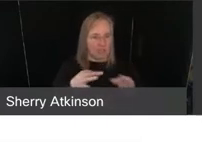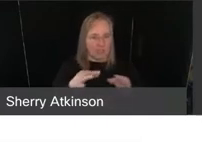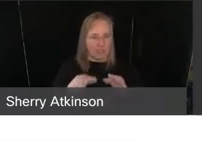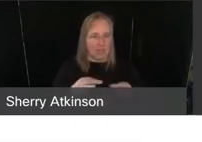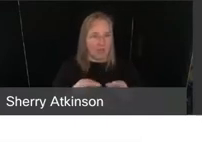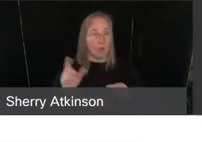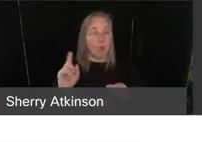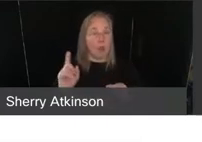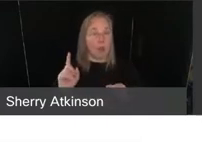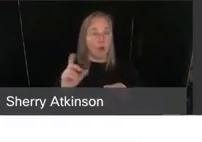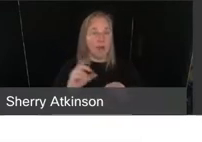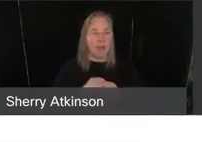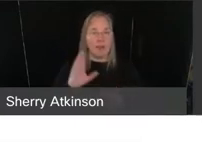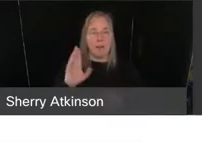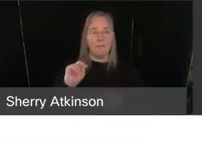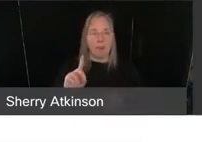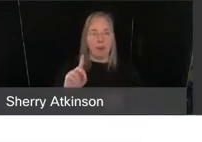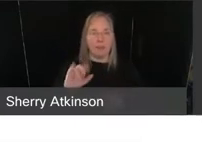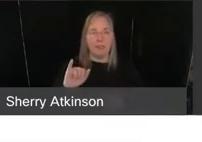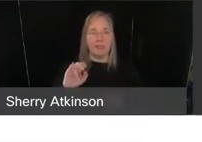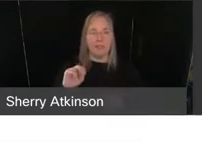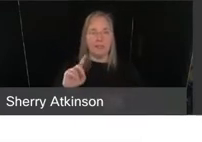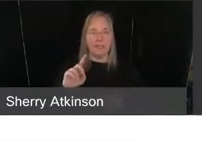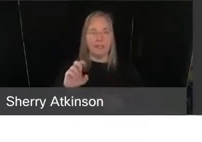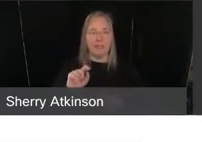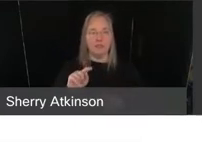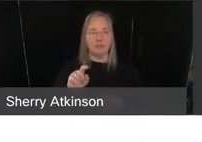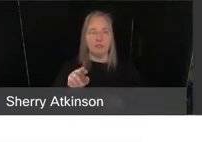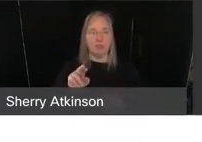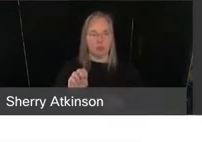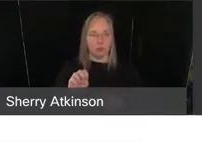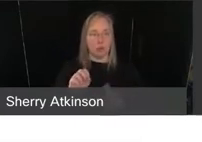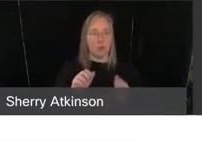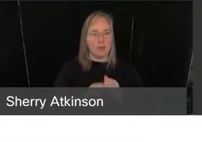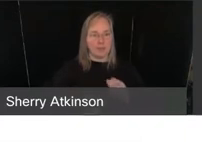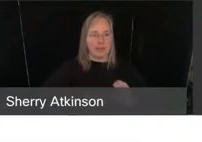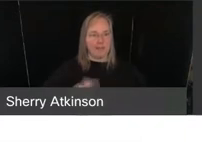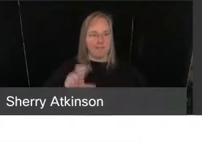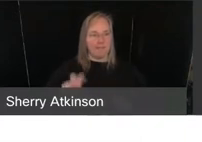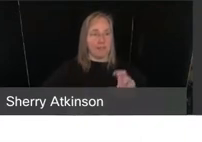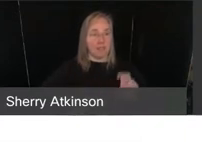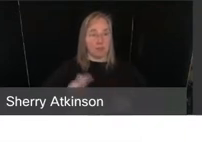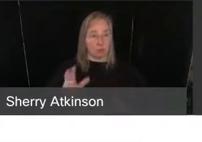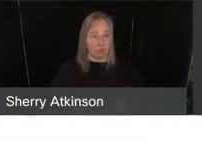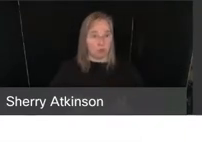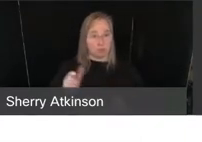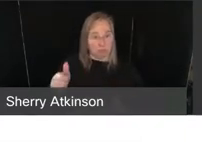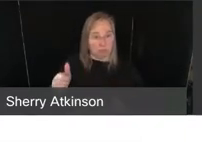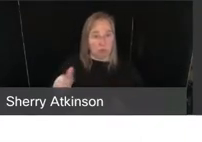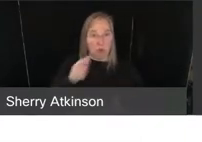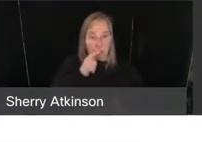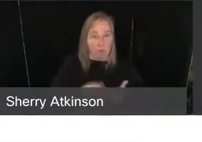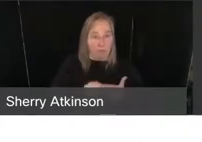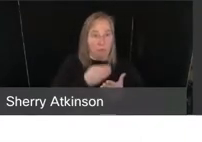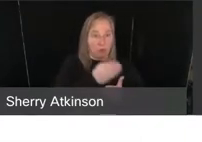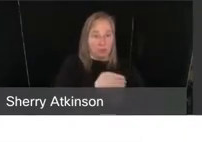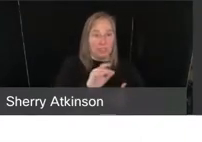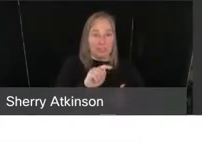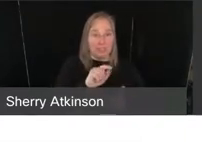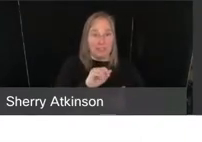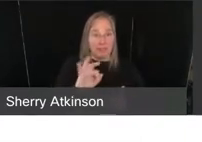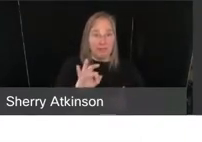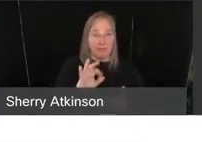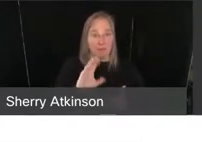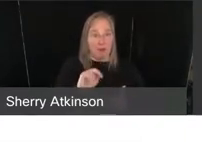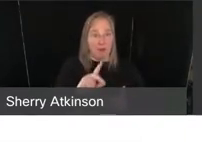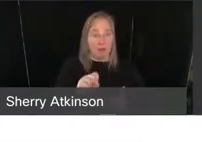the bond indenture with the investors who purchased the TIF bonds.